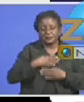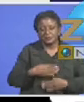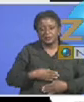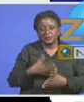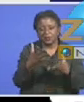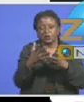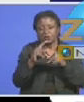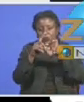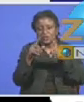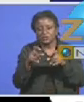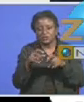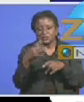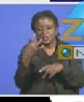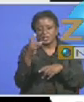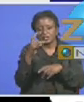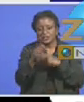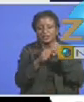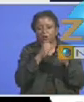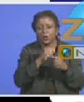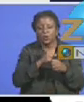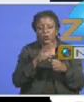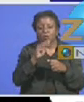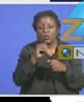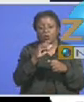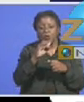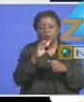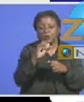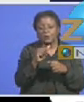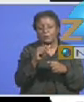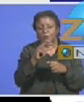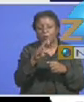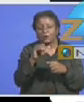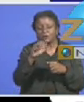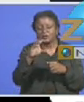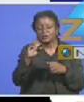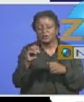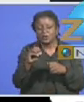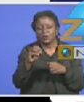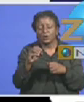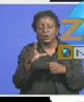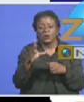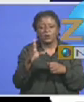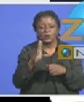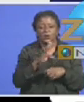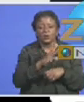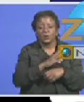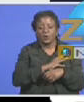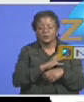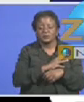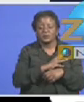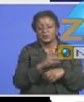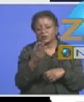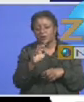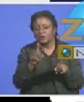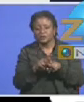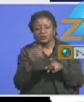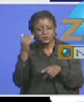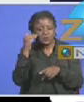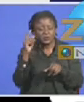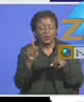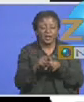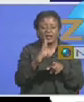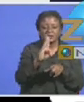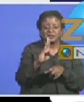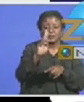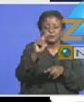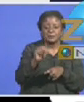question 18-year-old Mauricio Webster of 2nd Street, Coconut Grove. He goes by the alias Bunwood. He stands